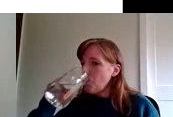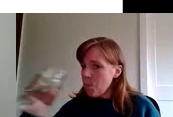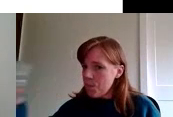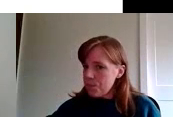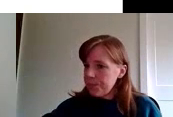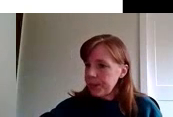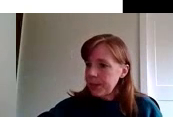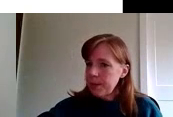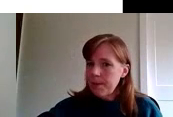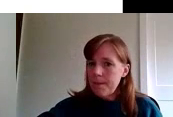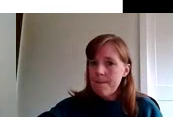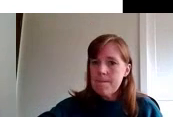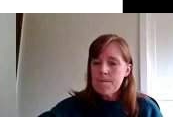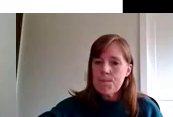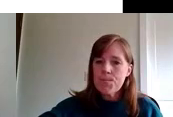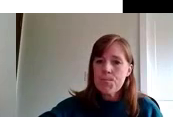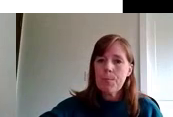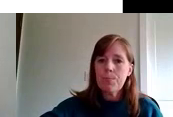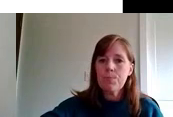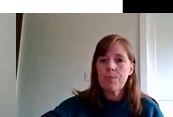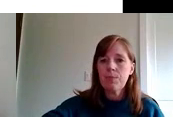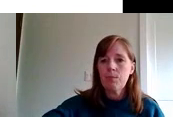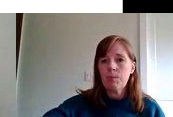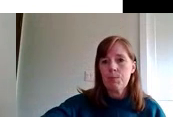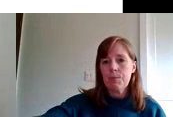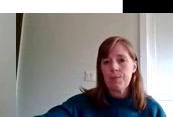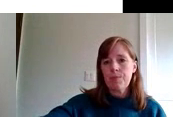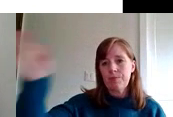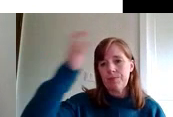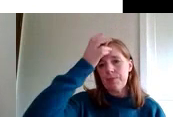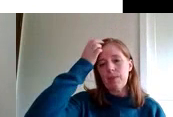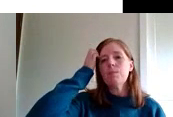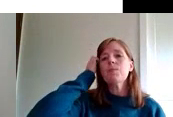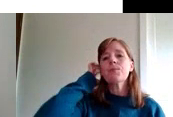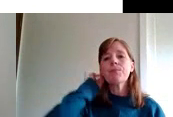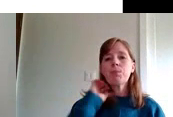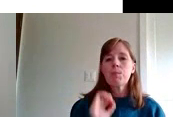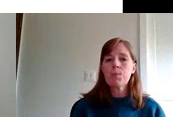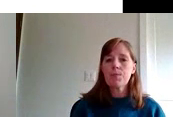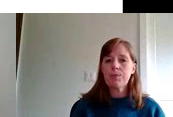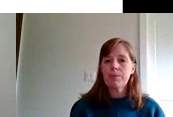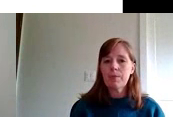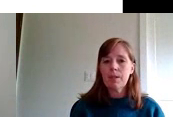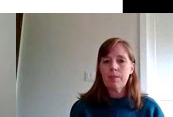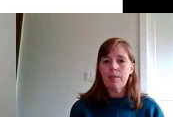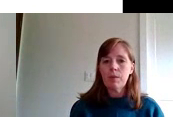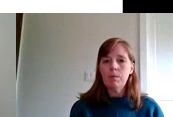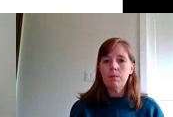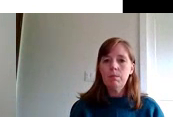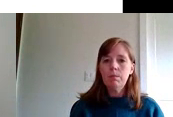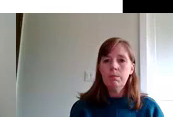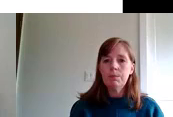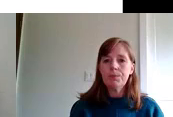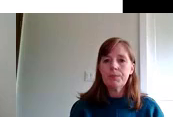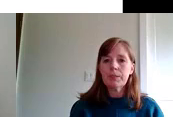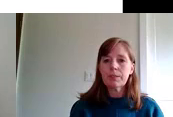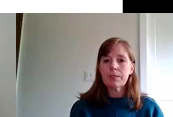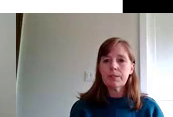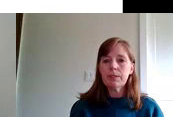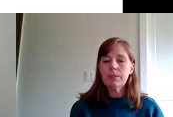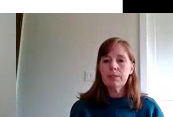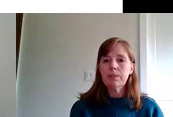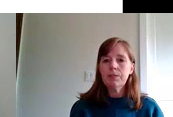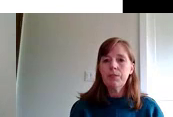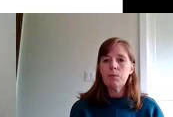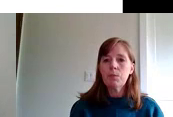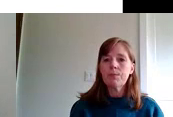using shared documents that we were not using prior to the closure. And I can remember in years